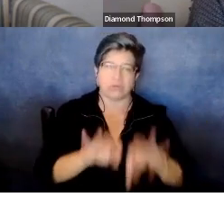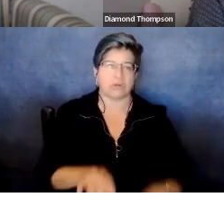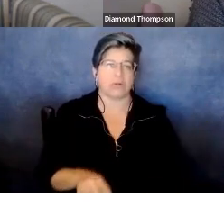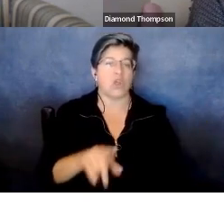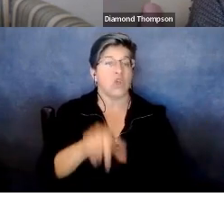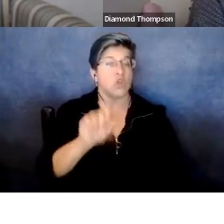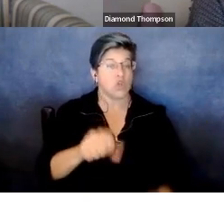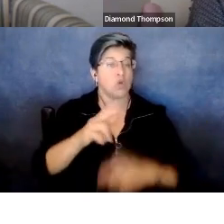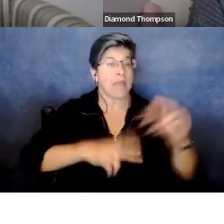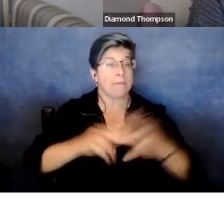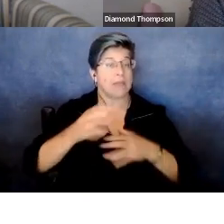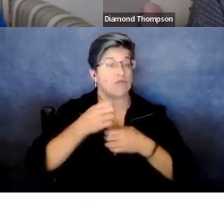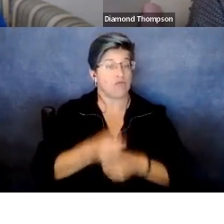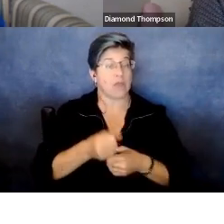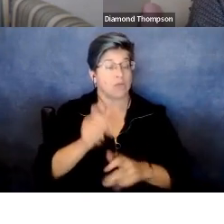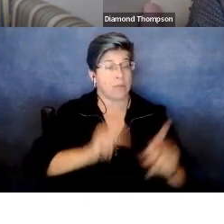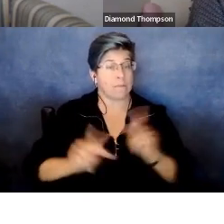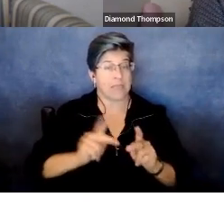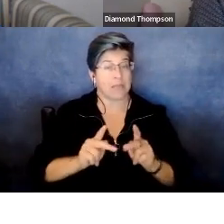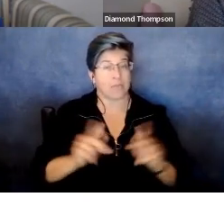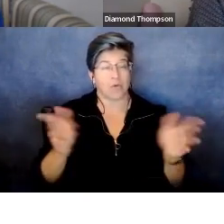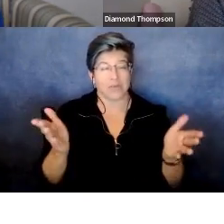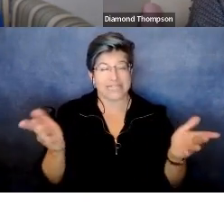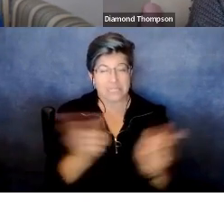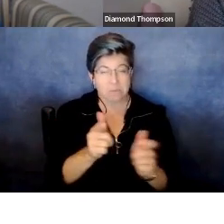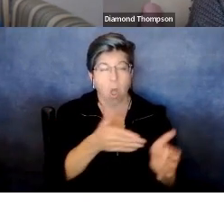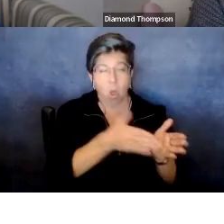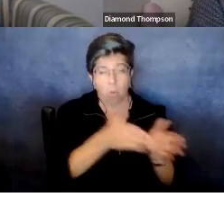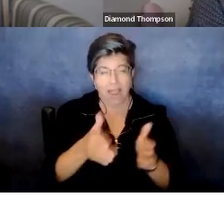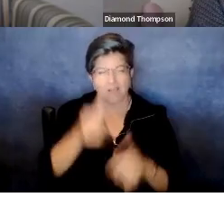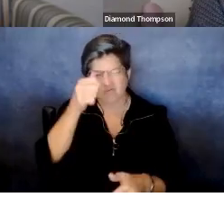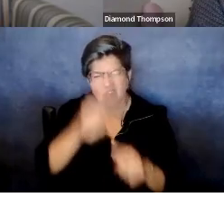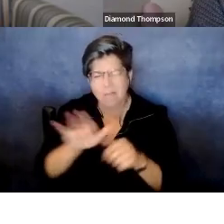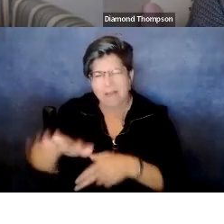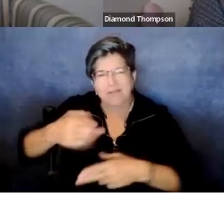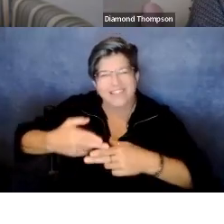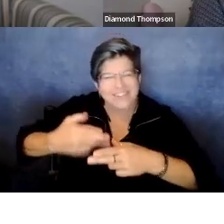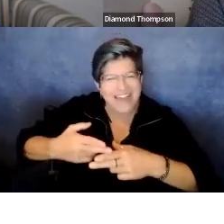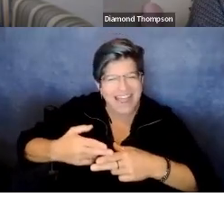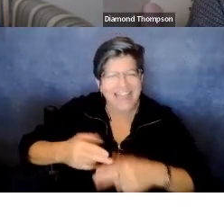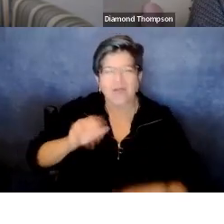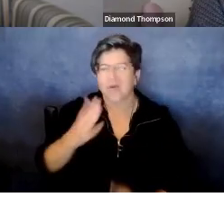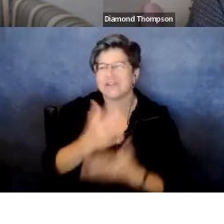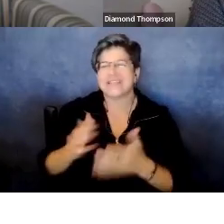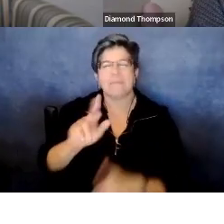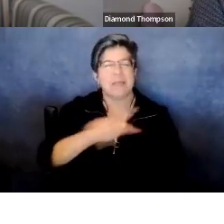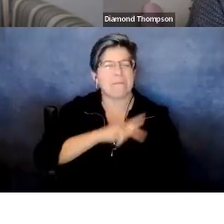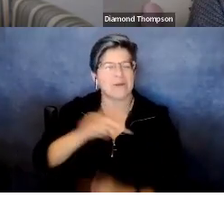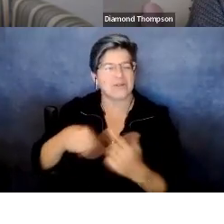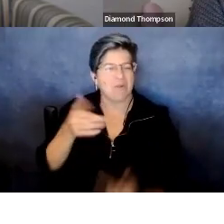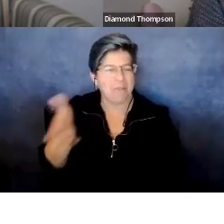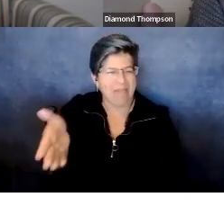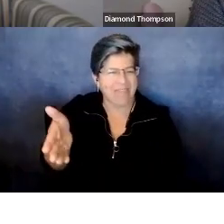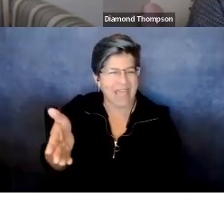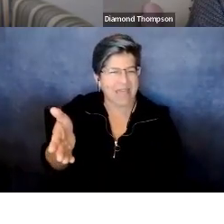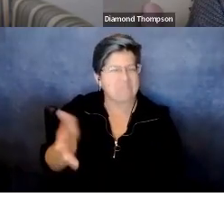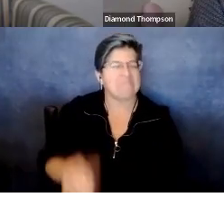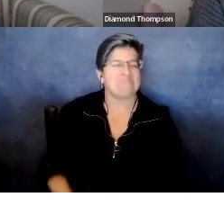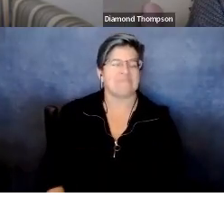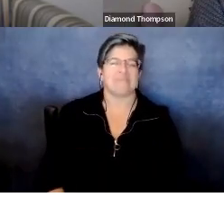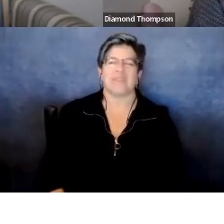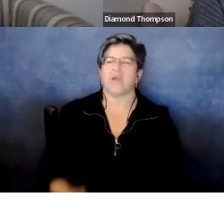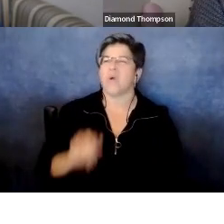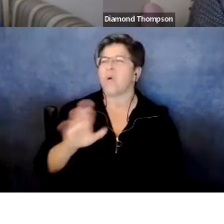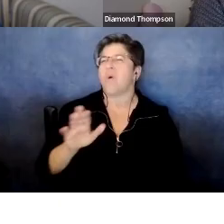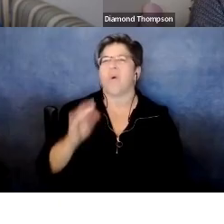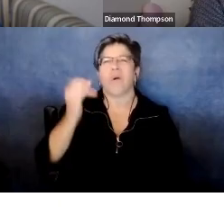You can build trust with people in little ways, remembering their name or something personal about themselves, or